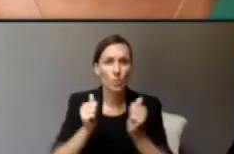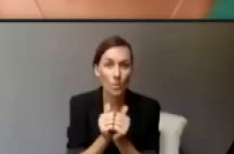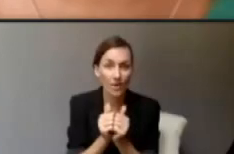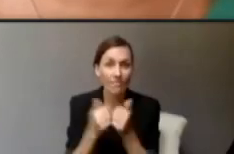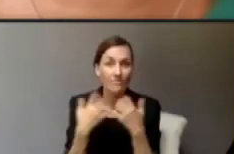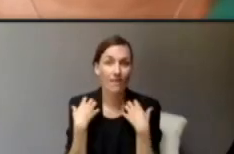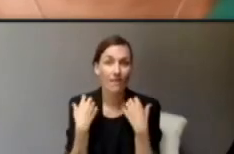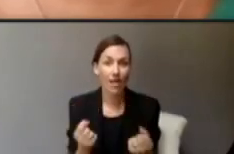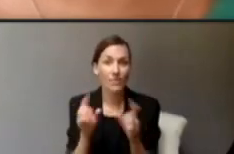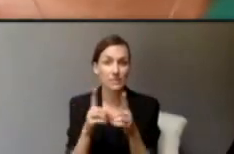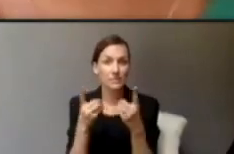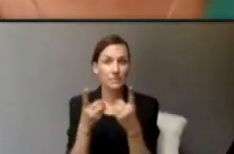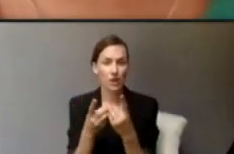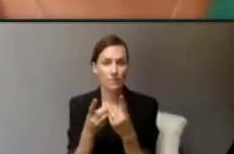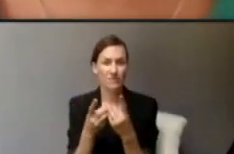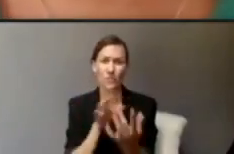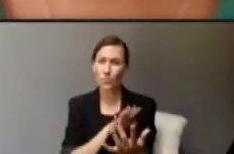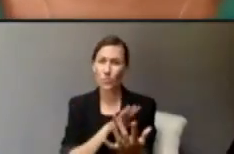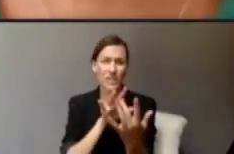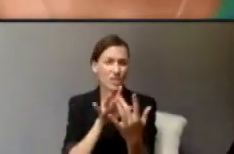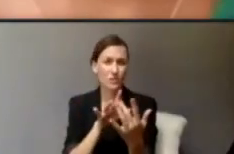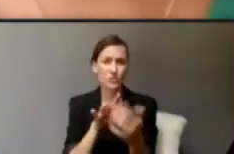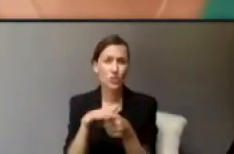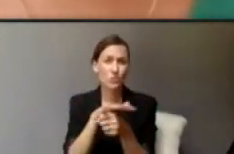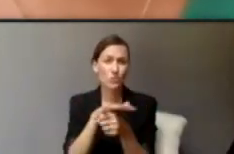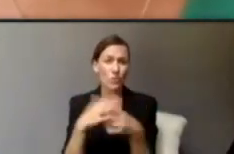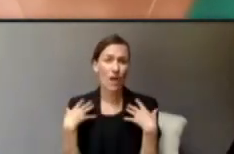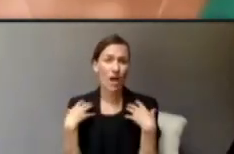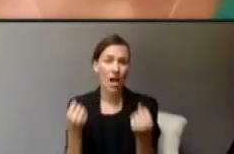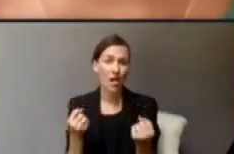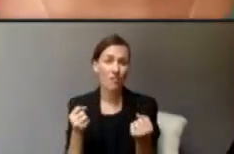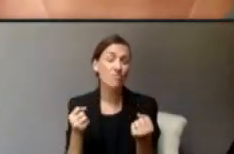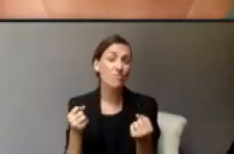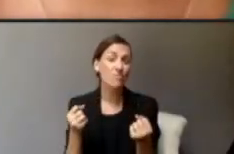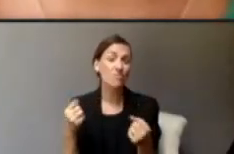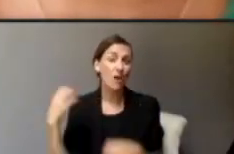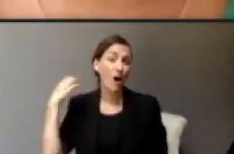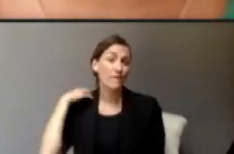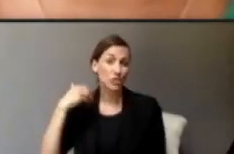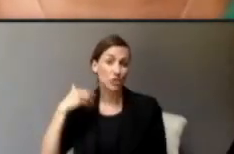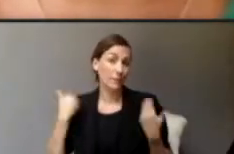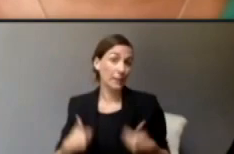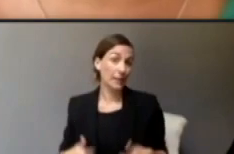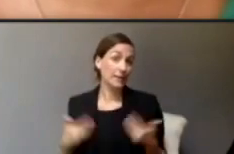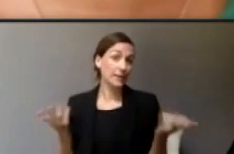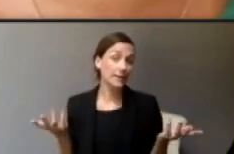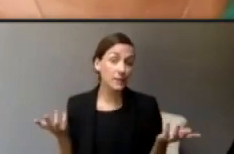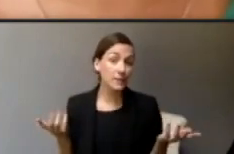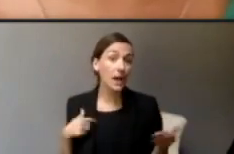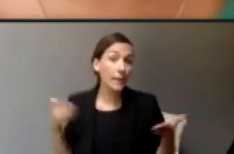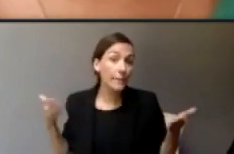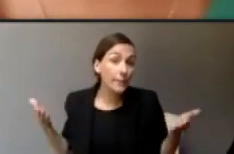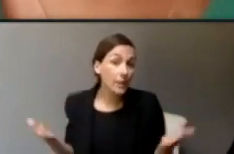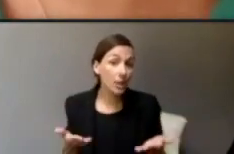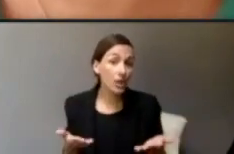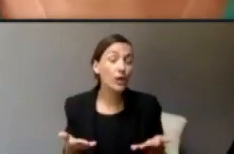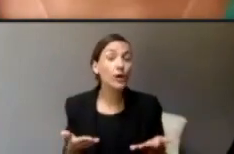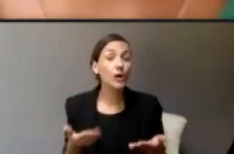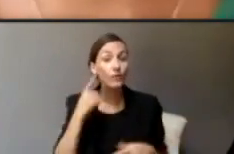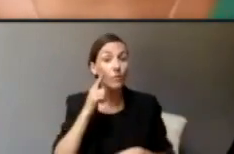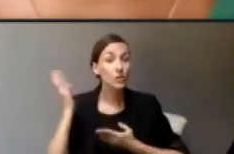departments. Especially reach out to your local health officer, and that would be me. We are here to